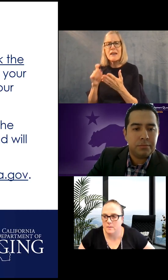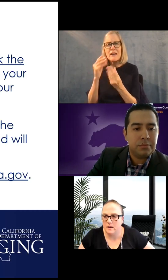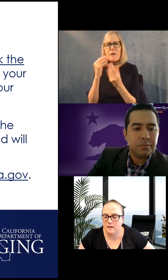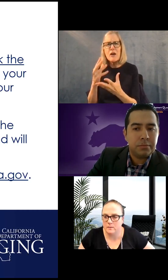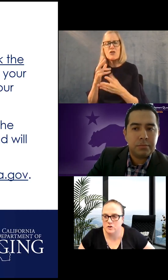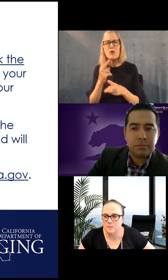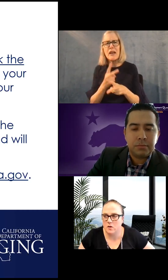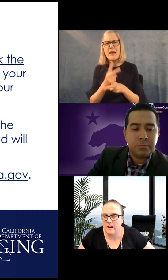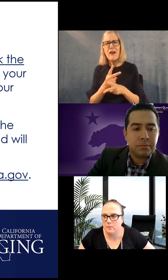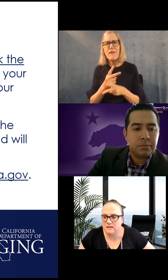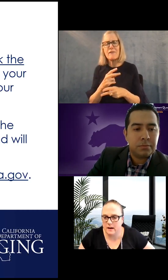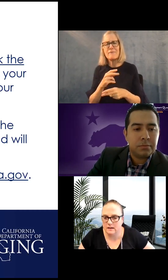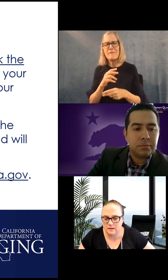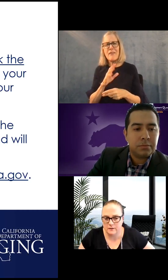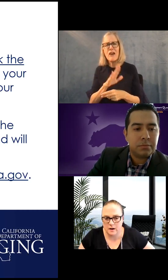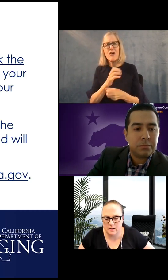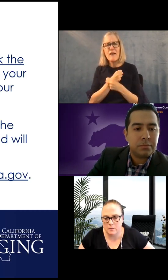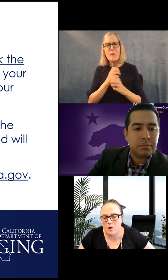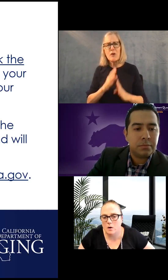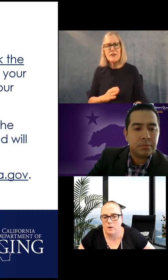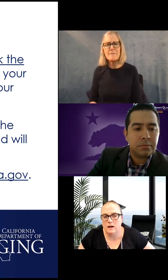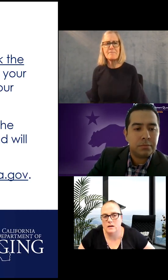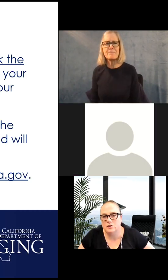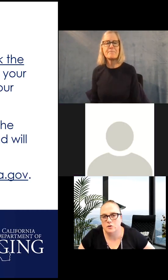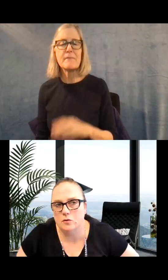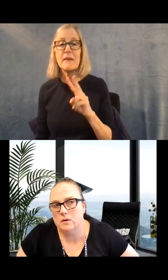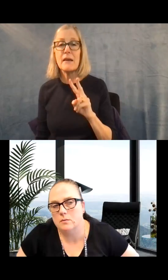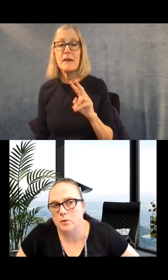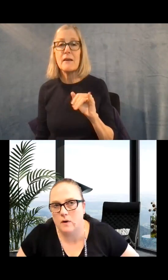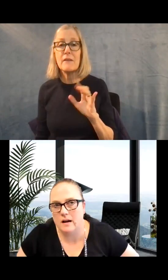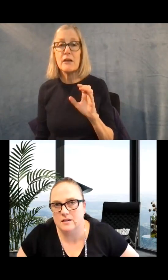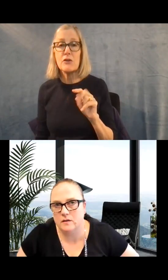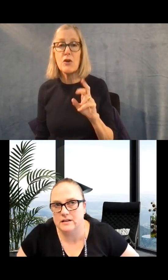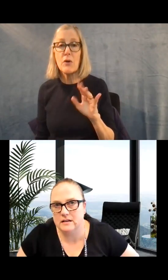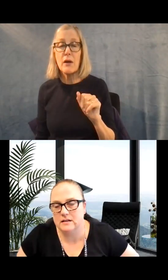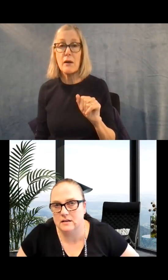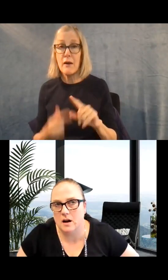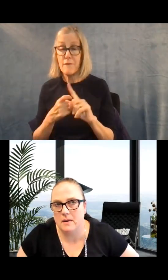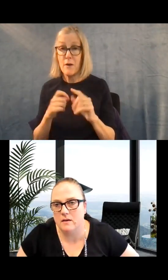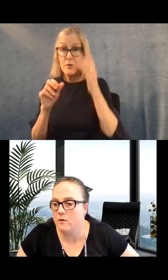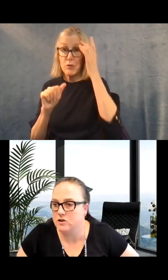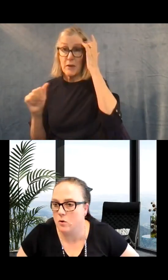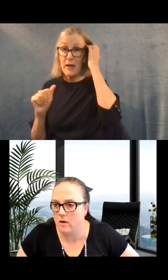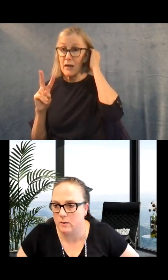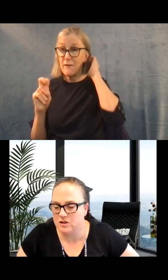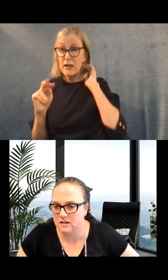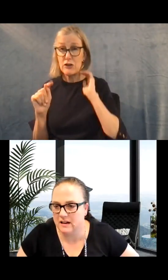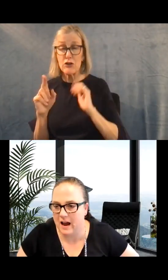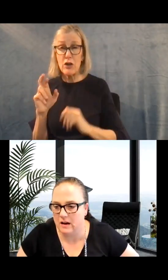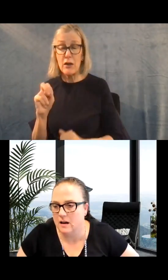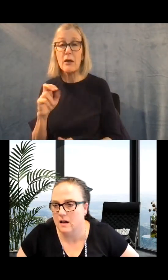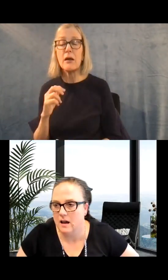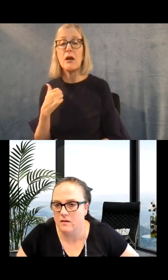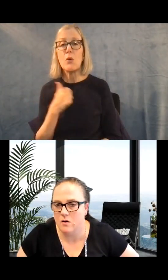And from a AAA perspective, we do provide services in the threshold languages